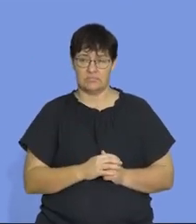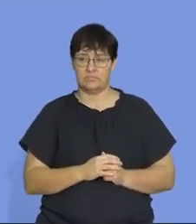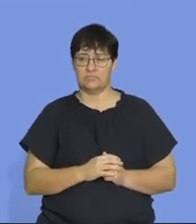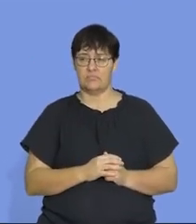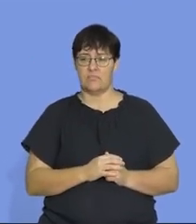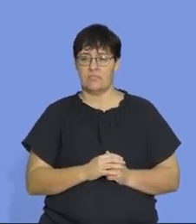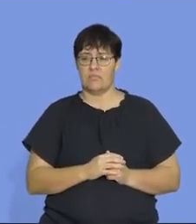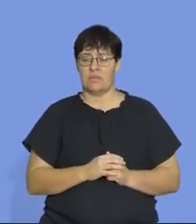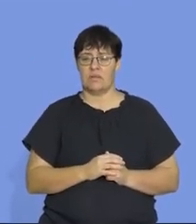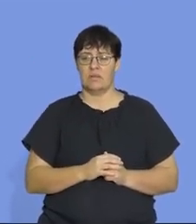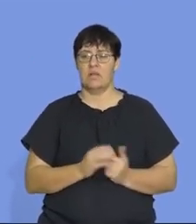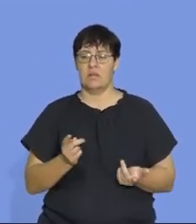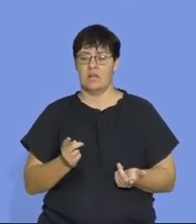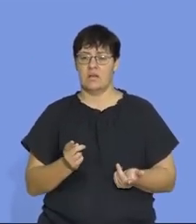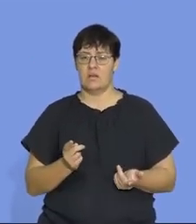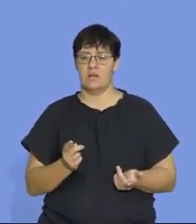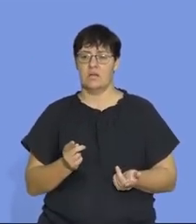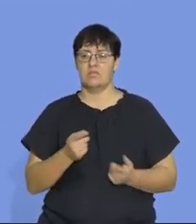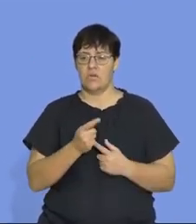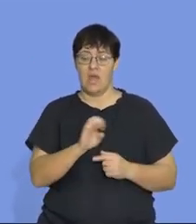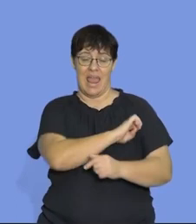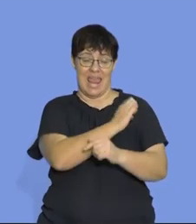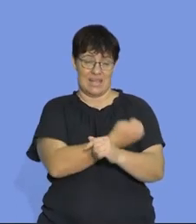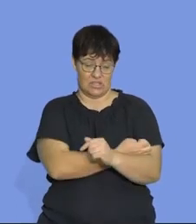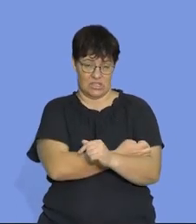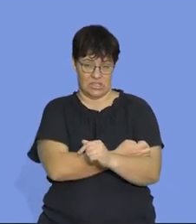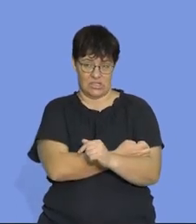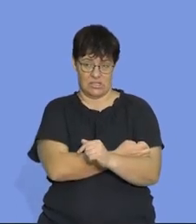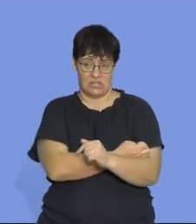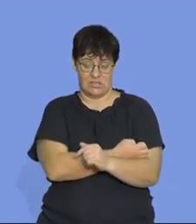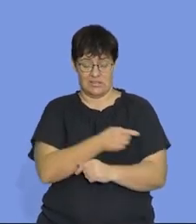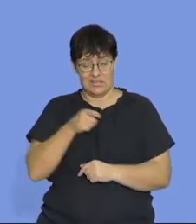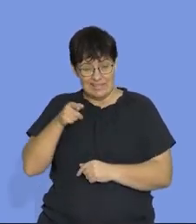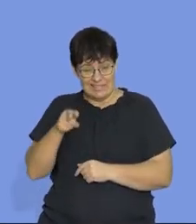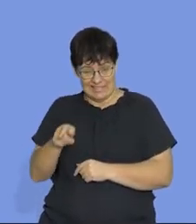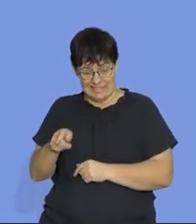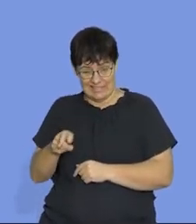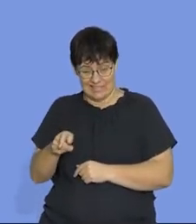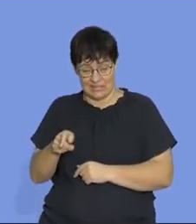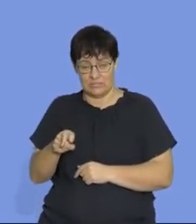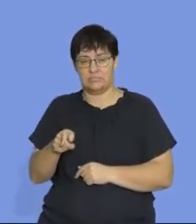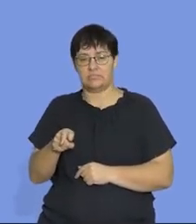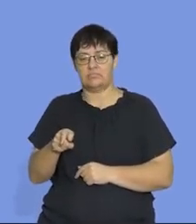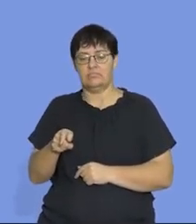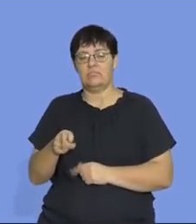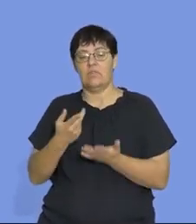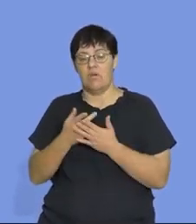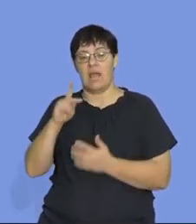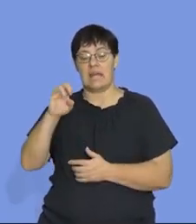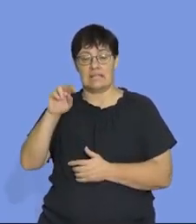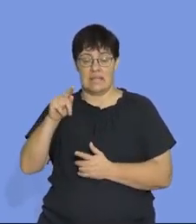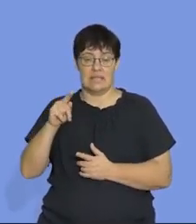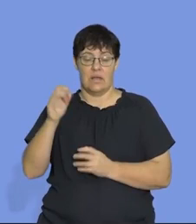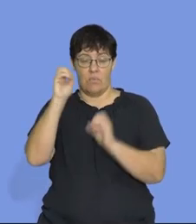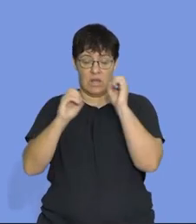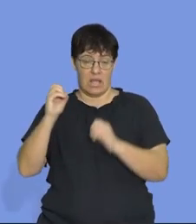a particular energy level. So this is the energy level of the reactants. So we have agreed that according to the kinetic molecular theory,